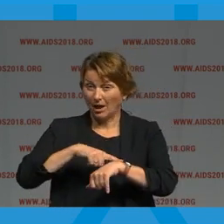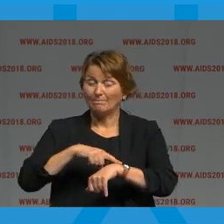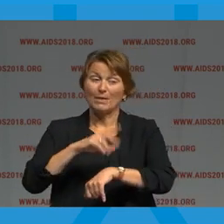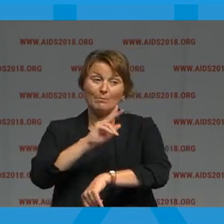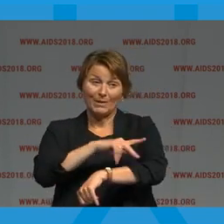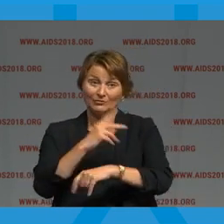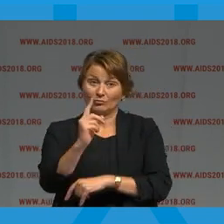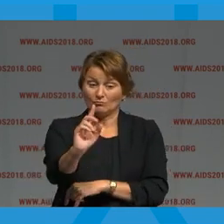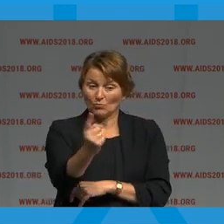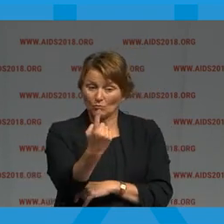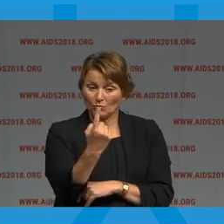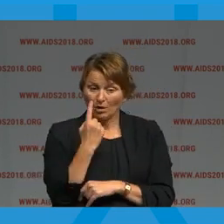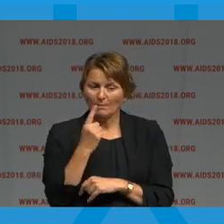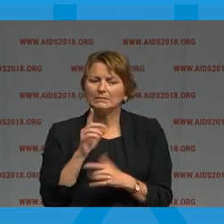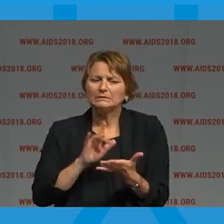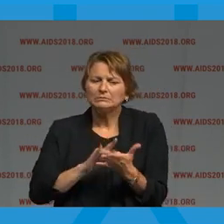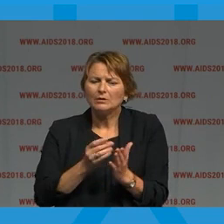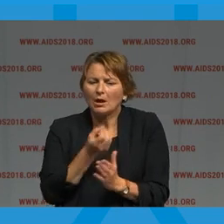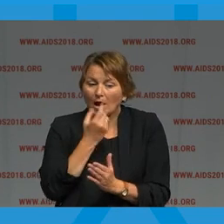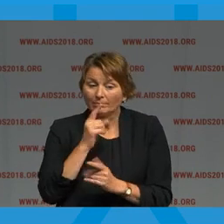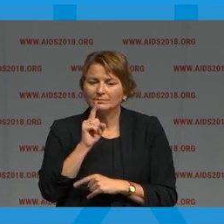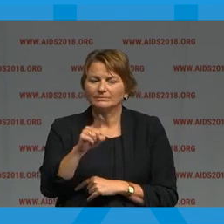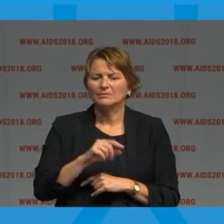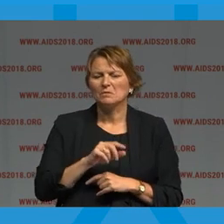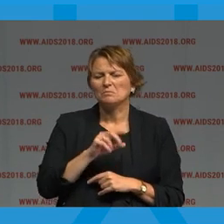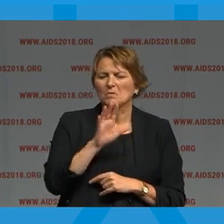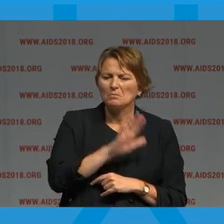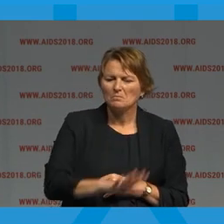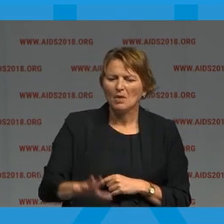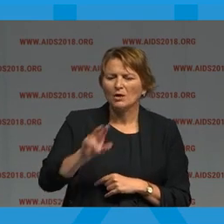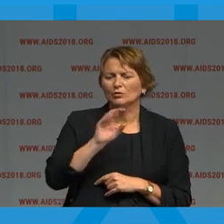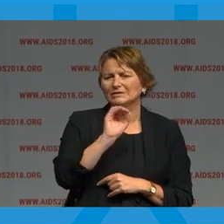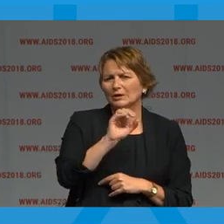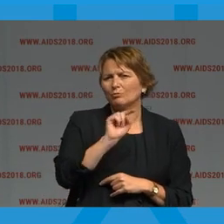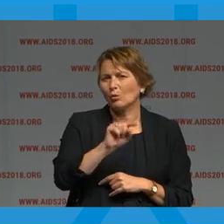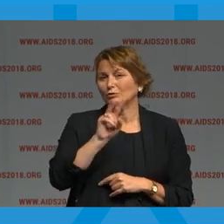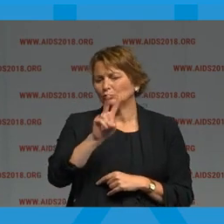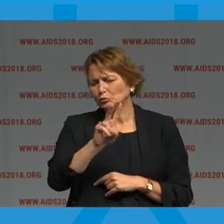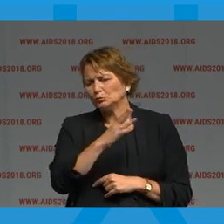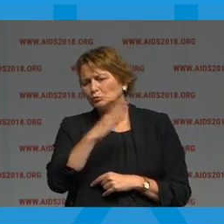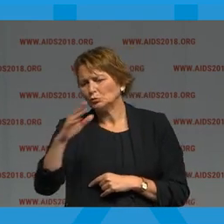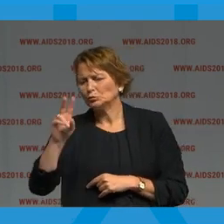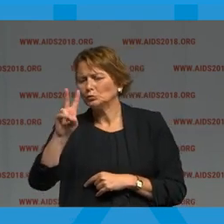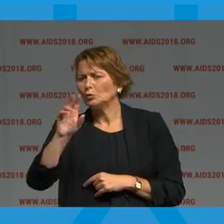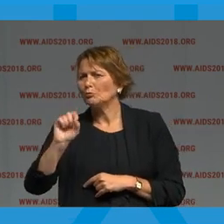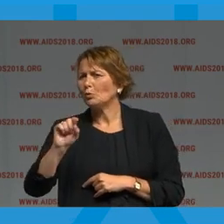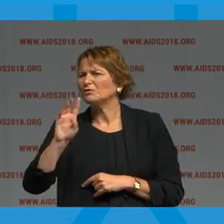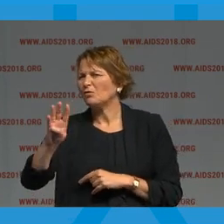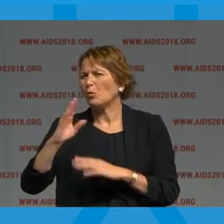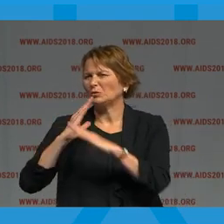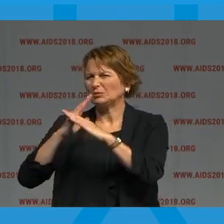to 2.4% resistance. No resistance so far has been shown in any clinical